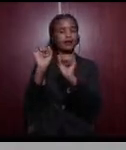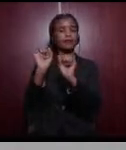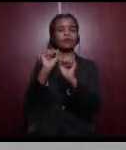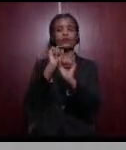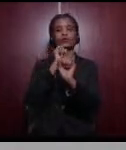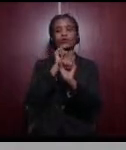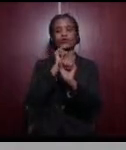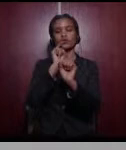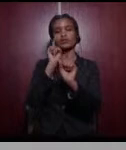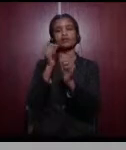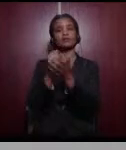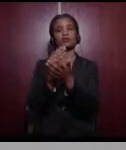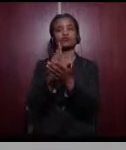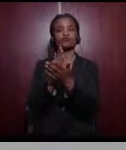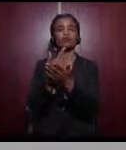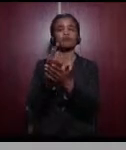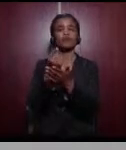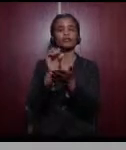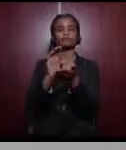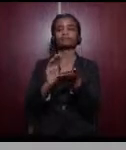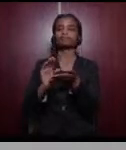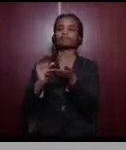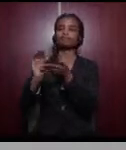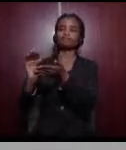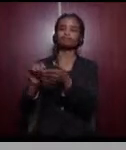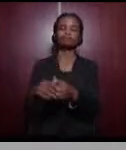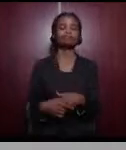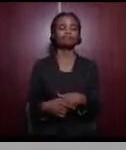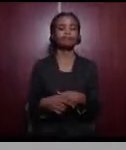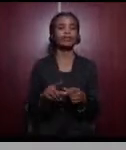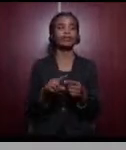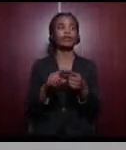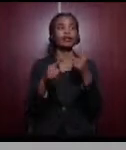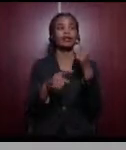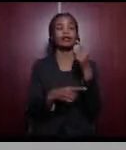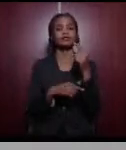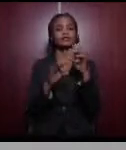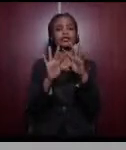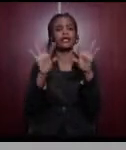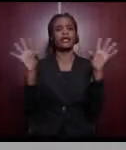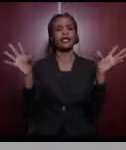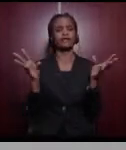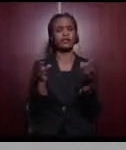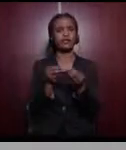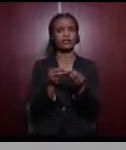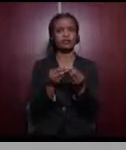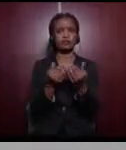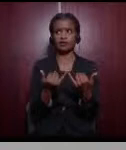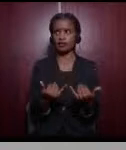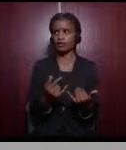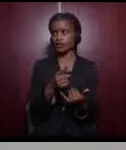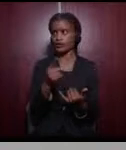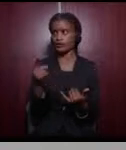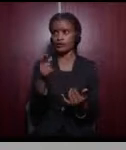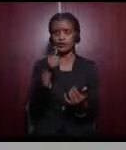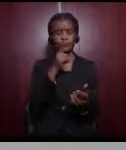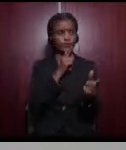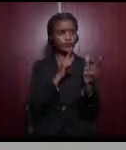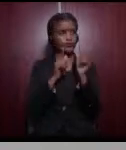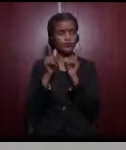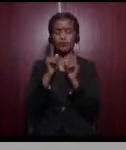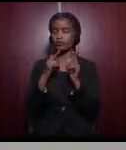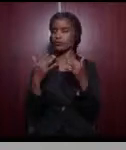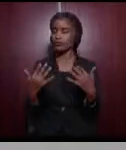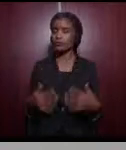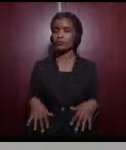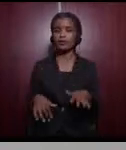to fund you. So lastly, everything that you said here to us is very important.